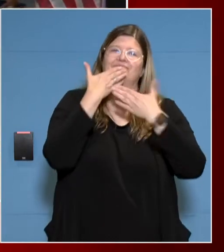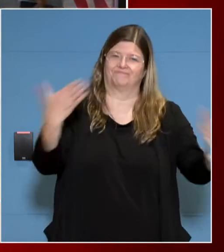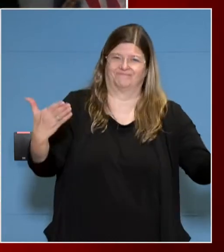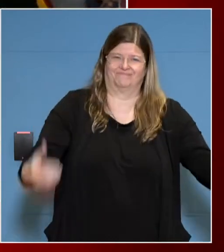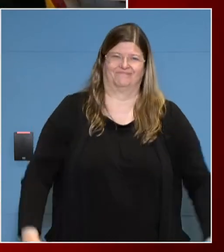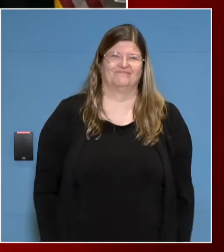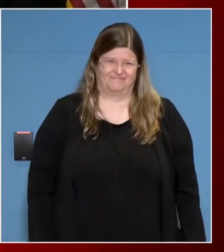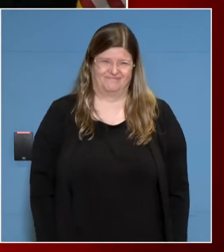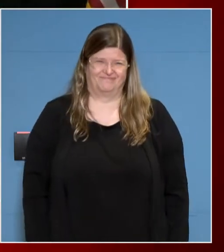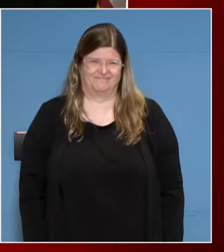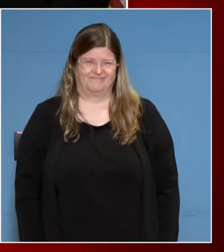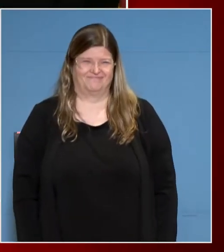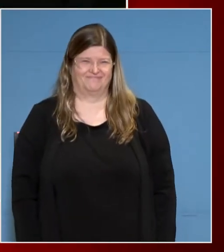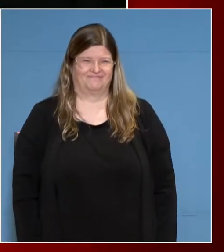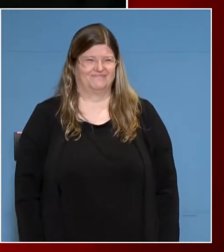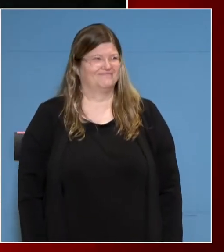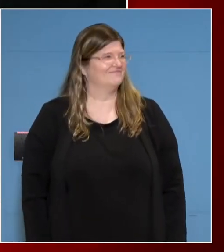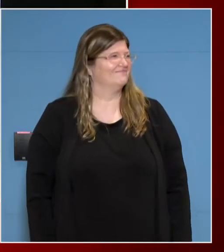Thank you.